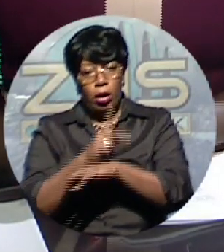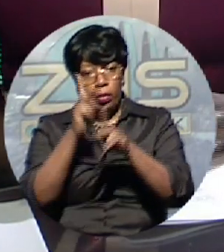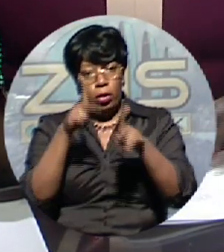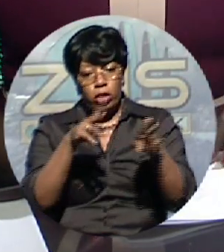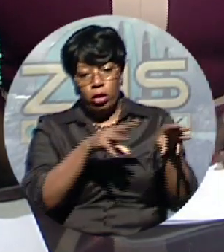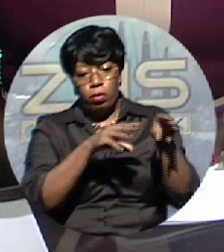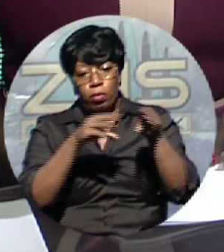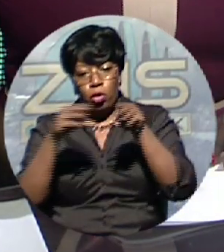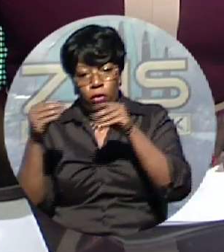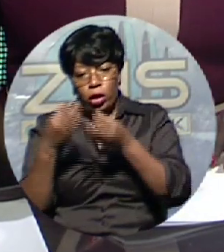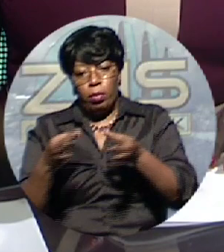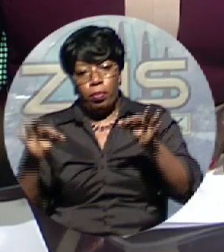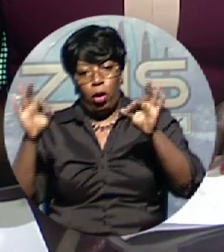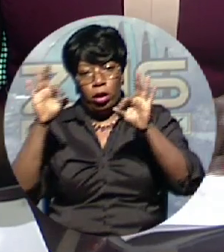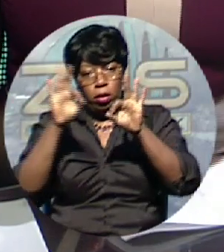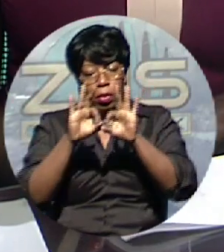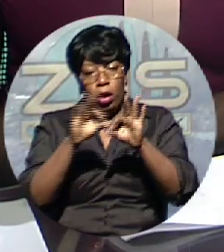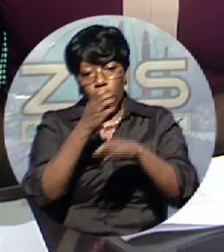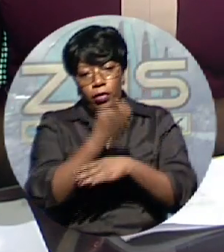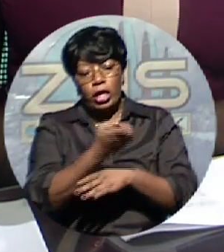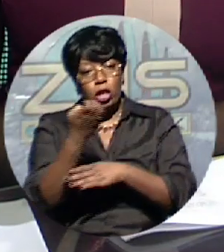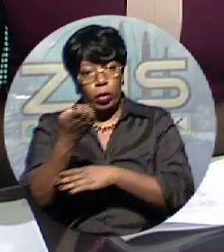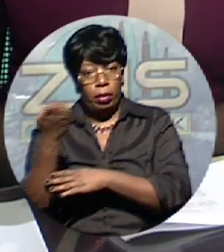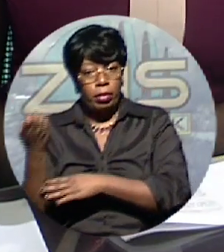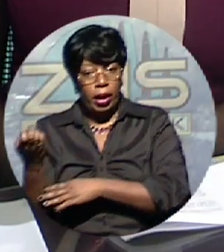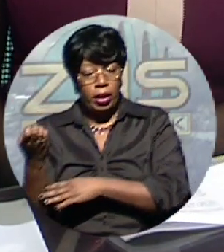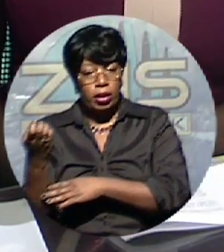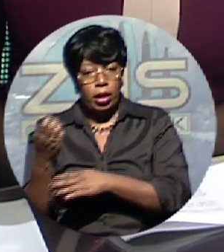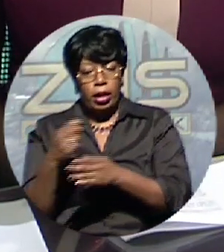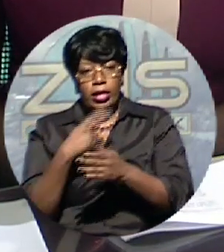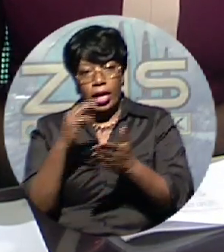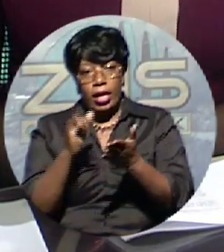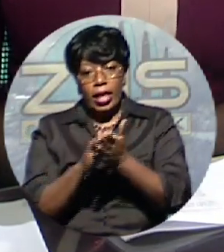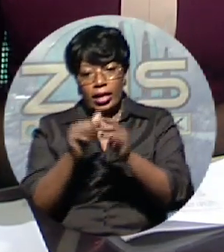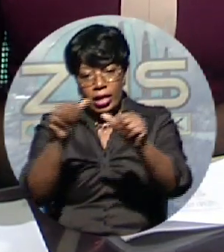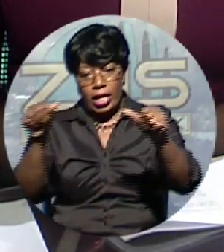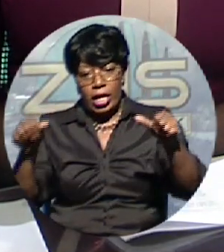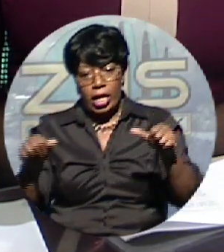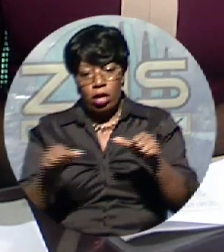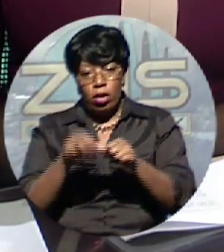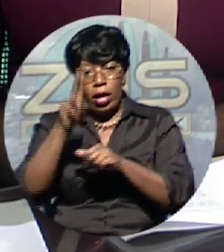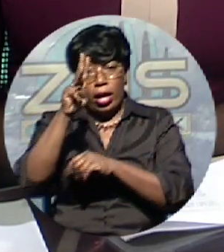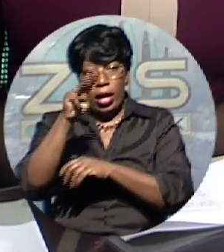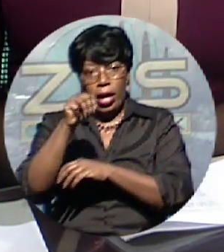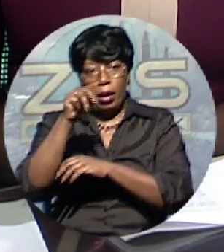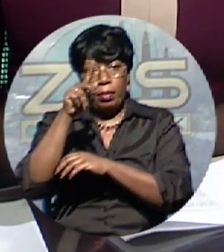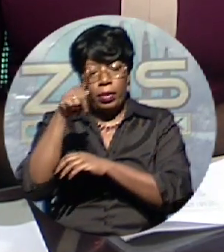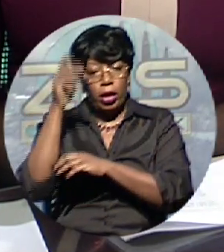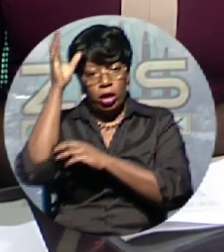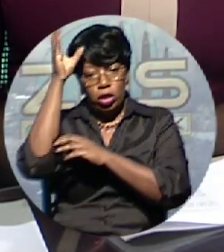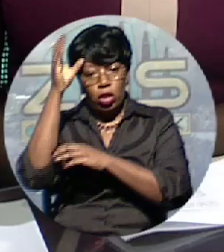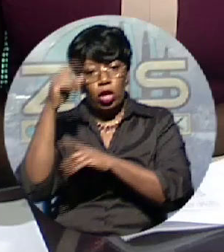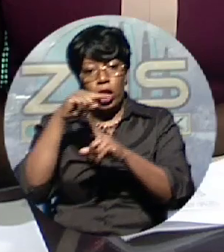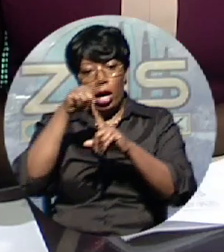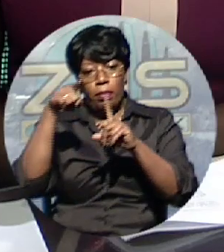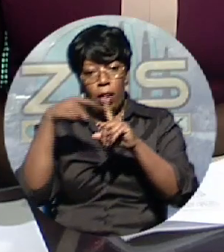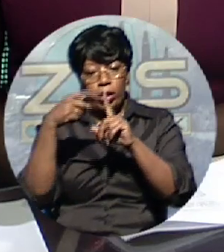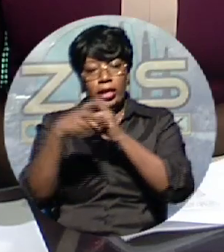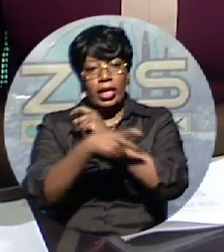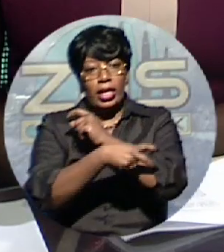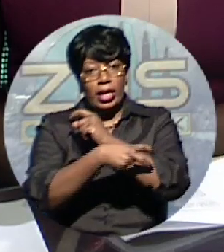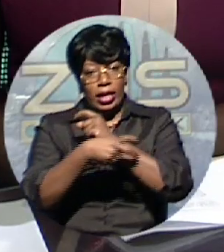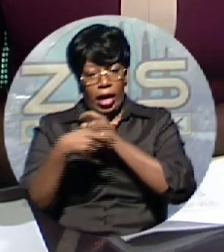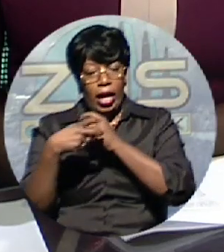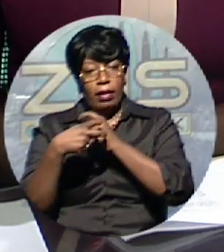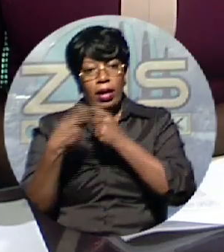equipment. Well, our LaDawn Davis visited the park this afternoon and tells us that the area MP as well as residents are concerned about the theft taking place at